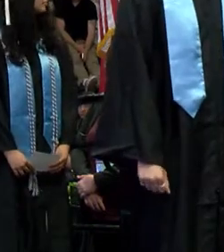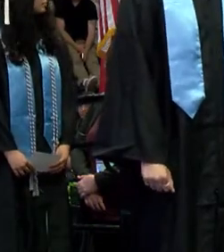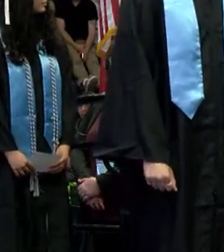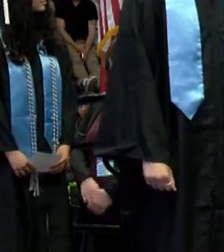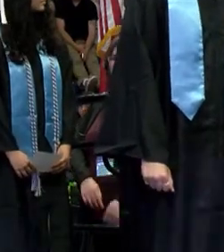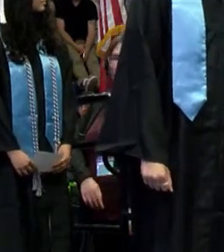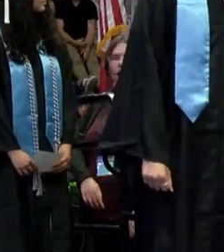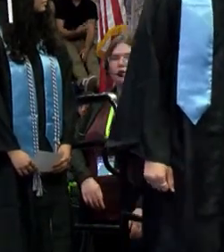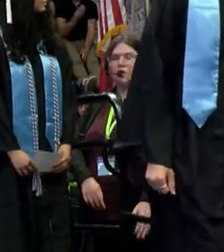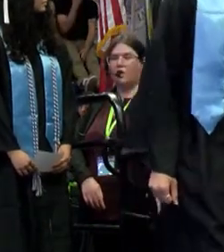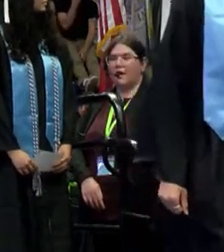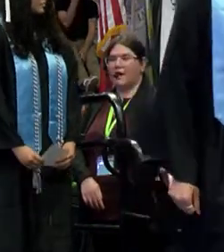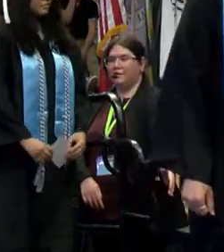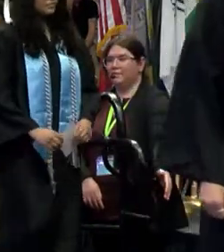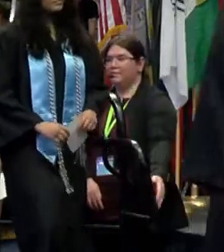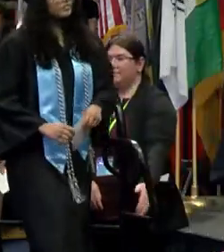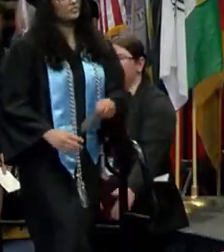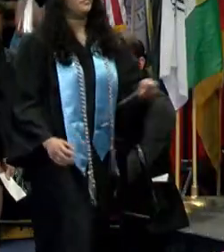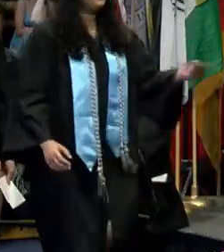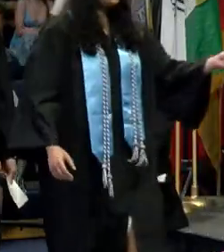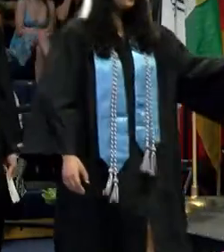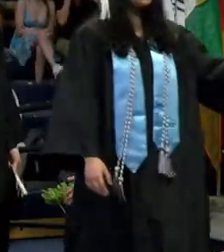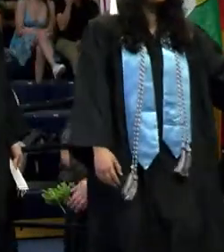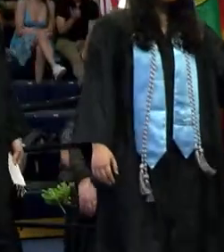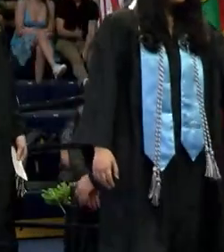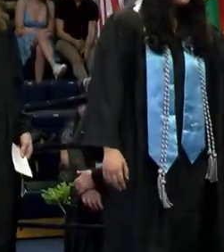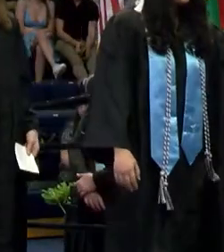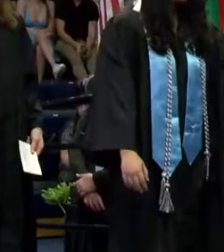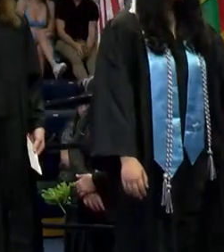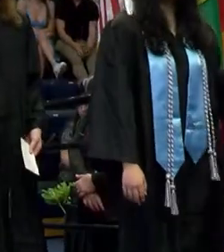Evan Charles Walker.